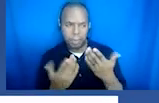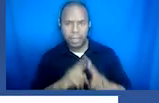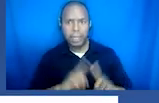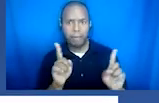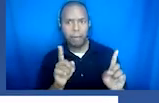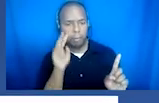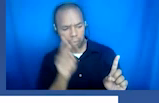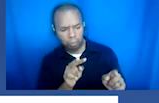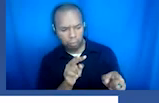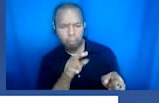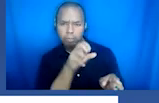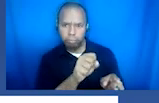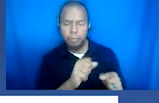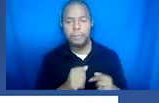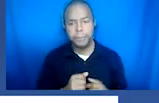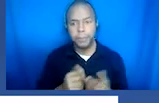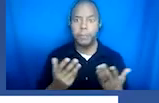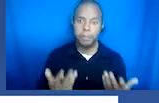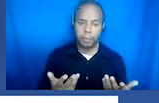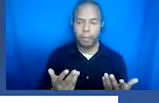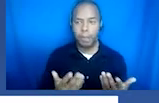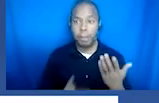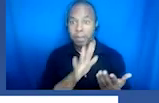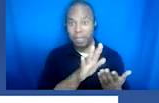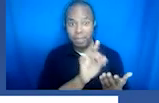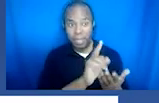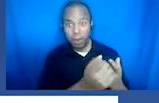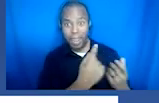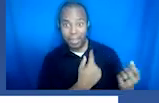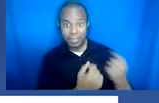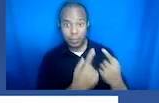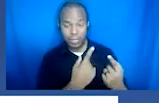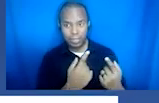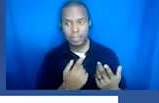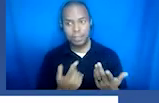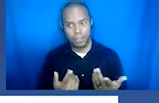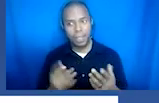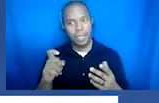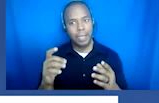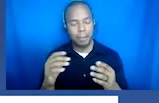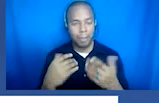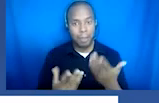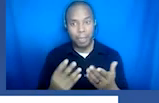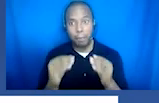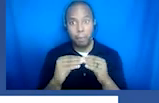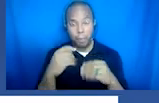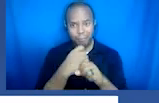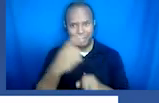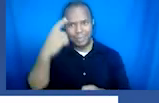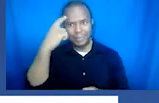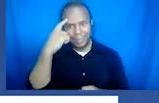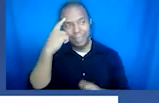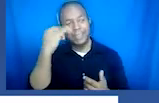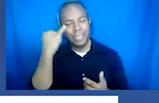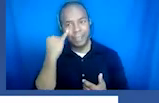looked. But then the questions that they're asking would make more sense, right? So how